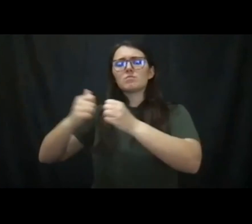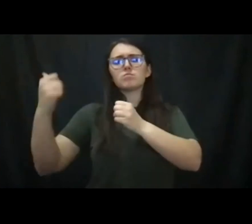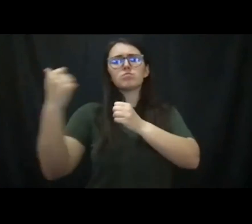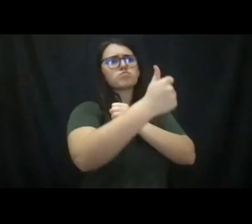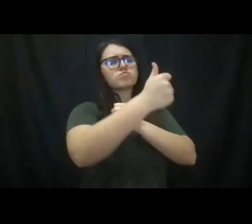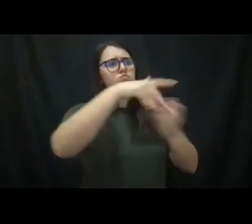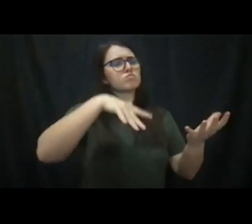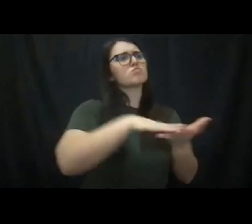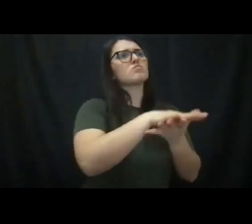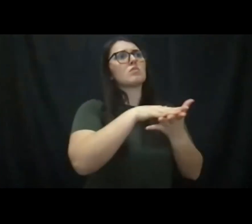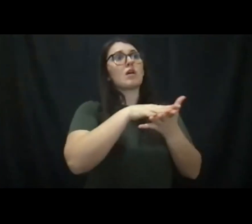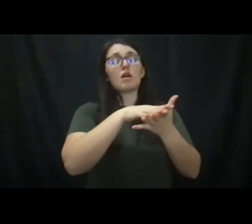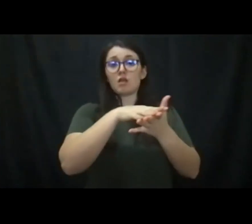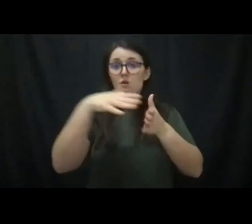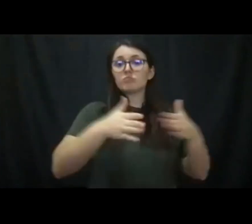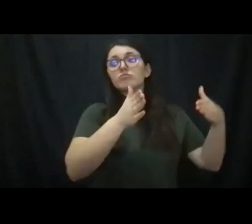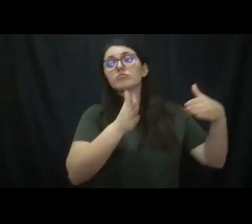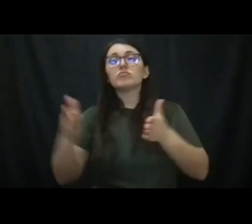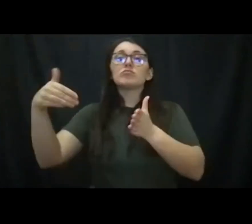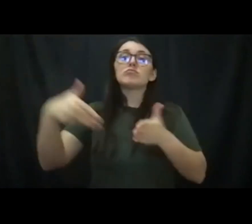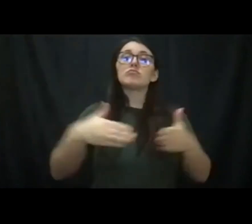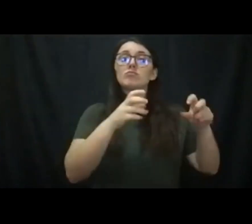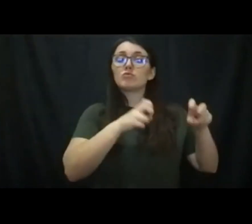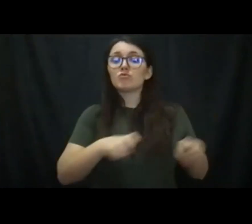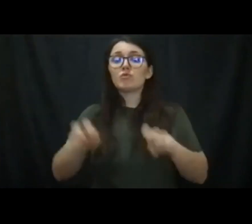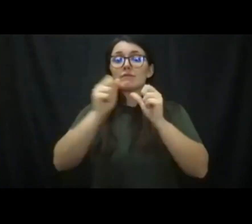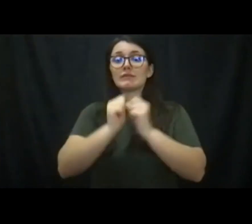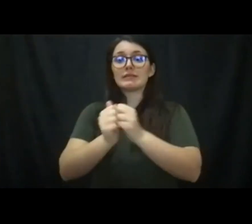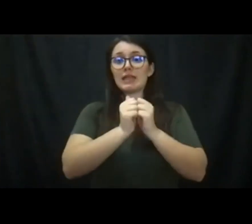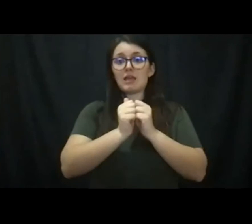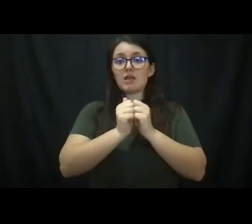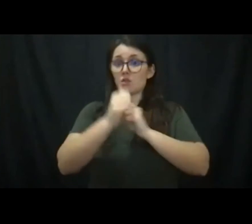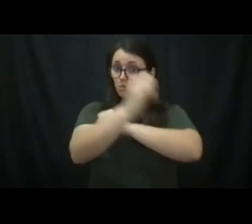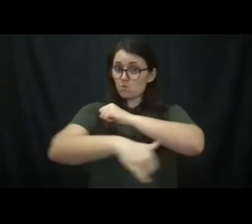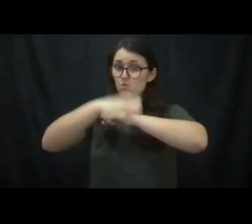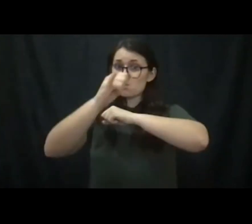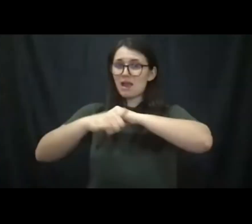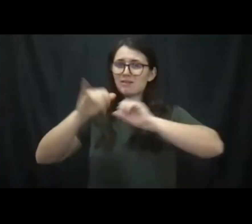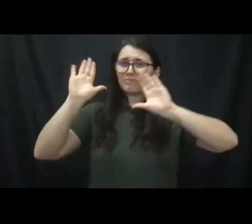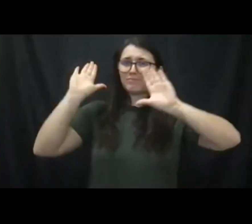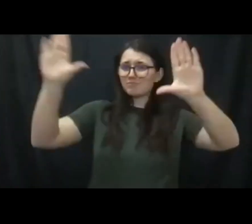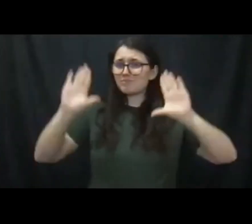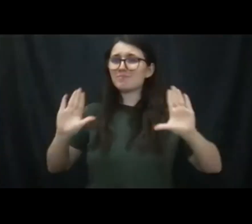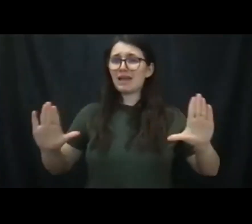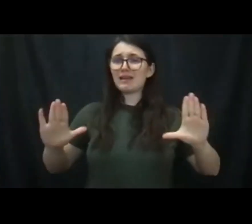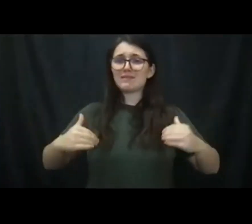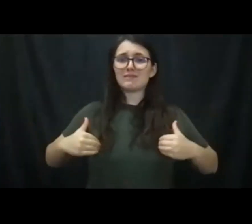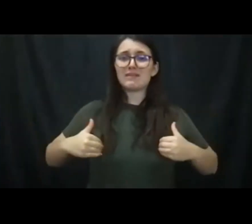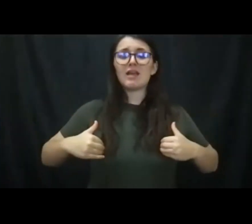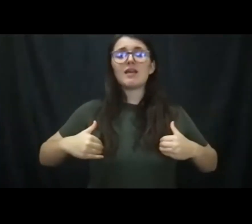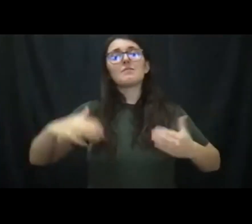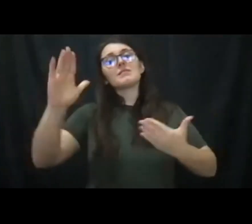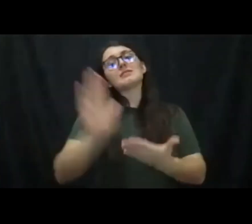whales was traveling south together for the winter. Humpback whales are magnificent creatures that sing beautiful songs to each